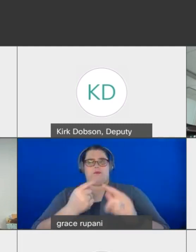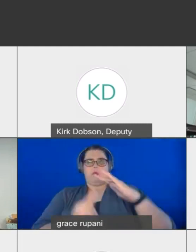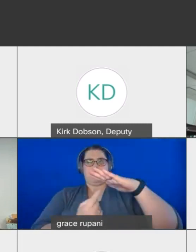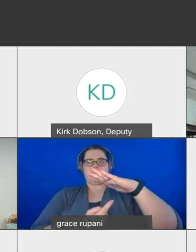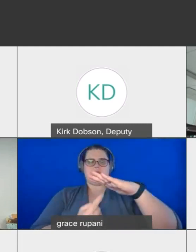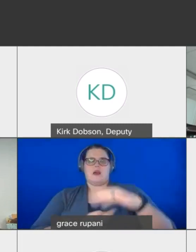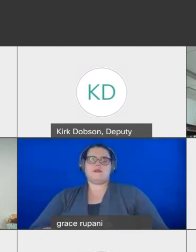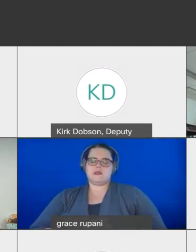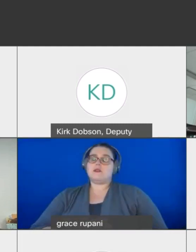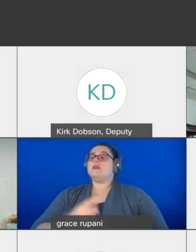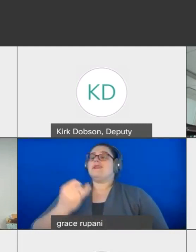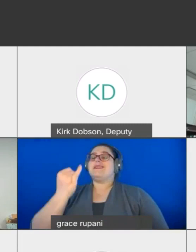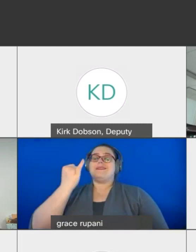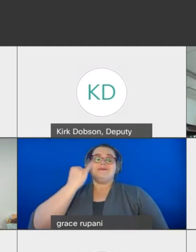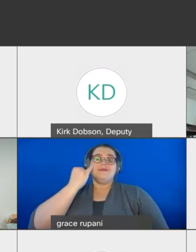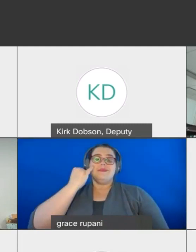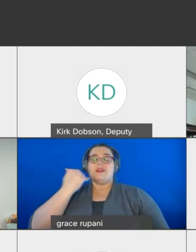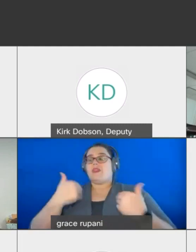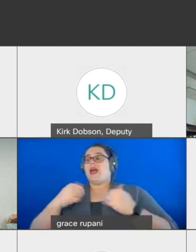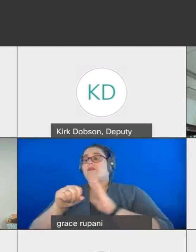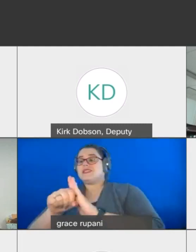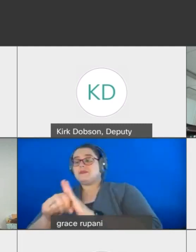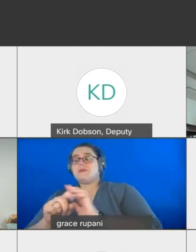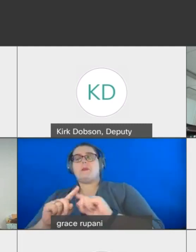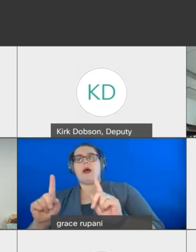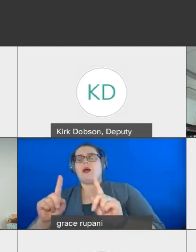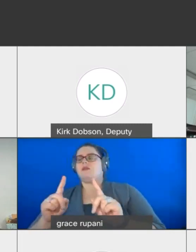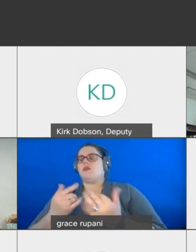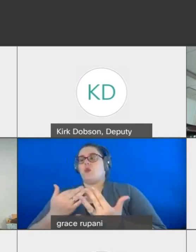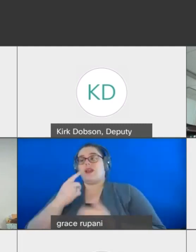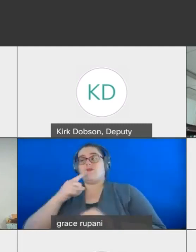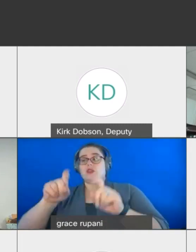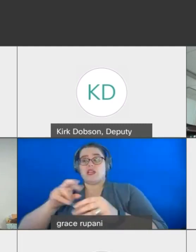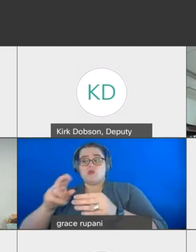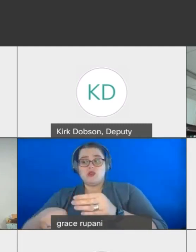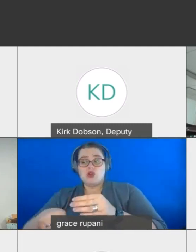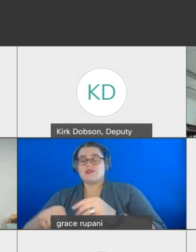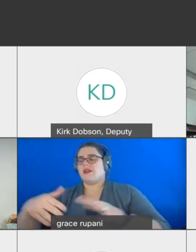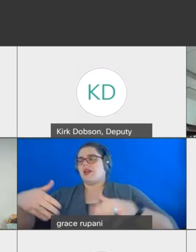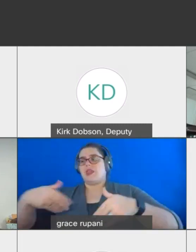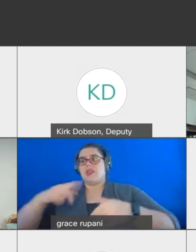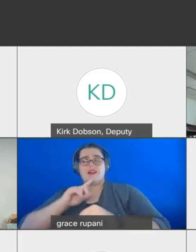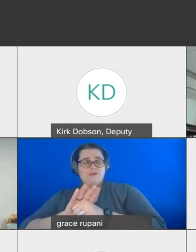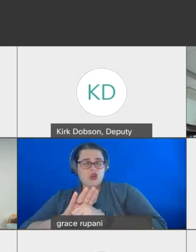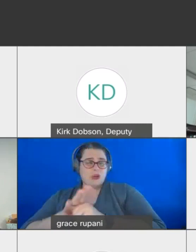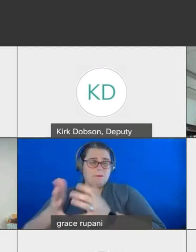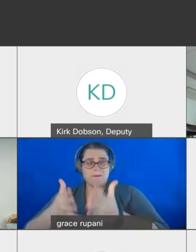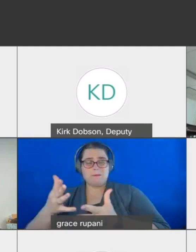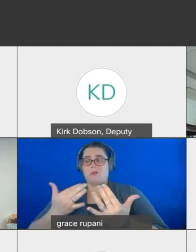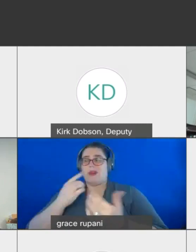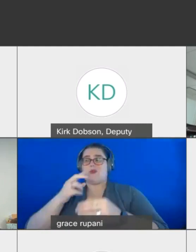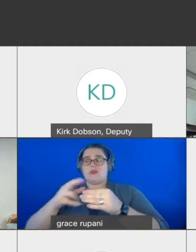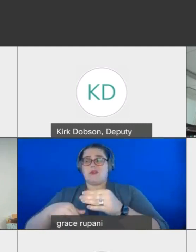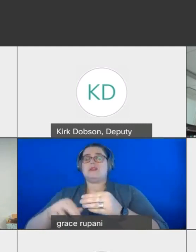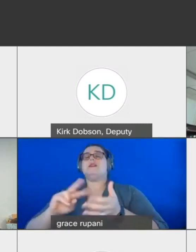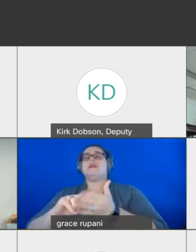those who are experiencing symptoms but are waiting their test results, for example, are not yet confirmed COVID, we also want